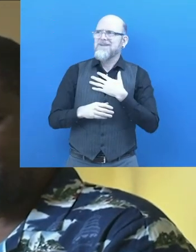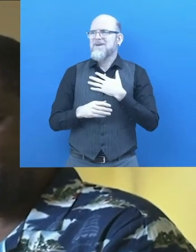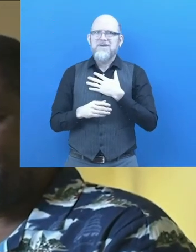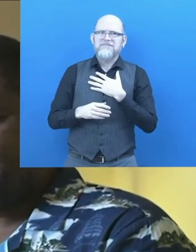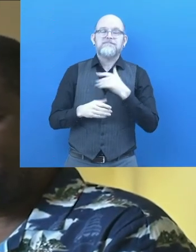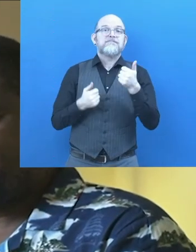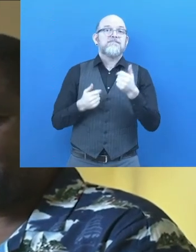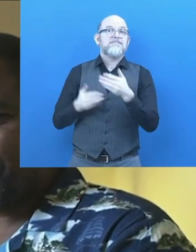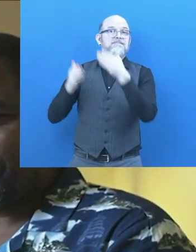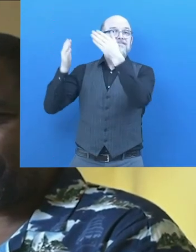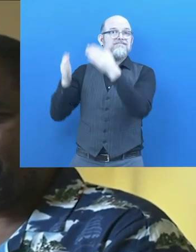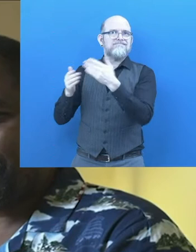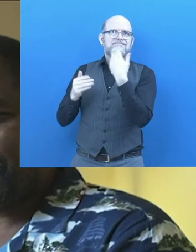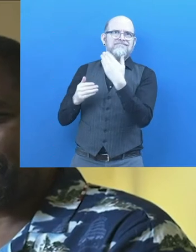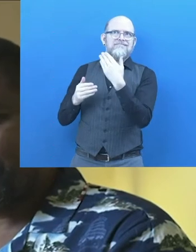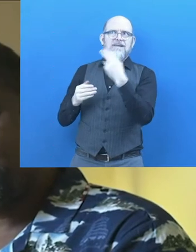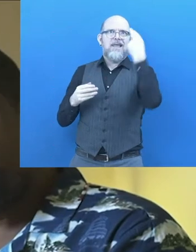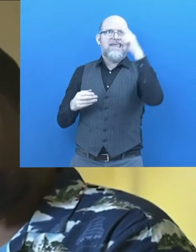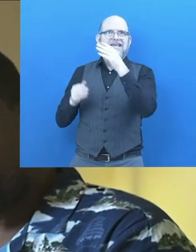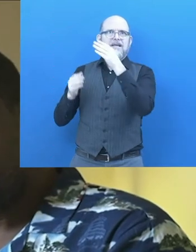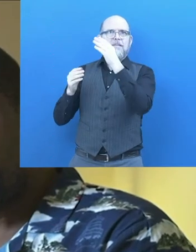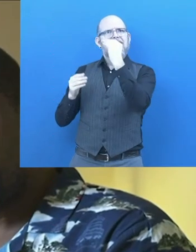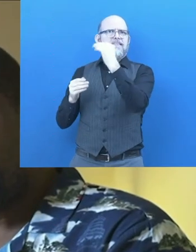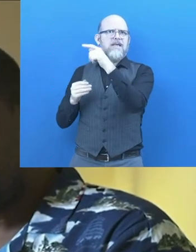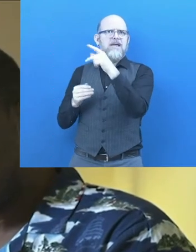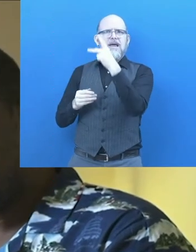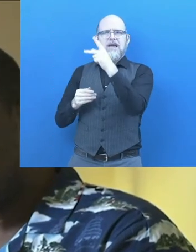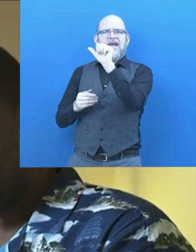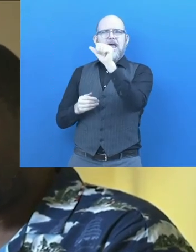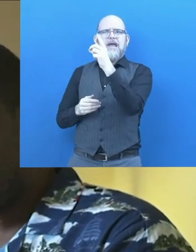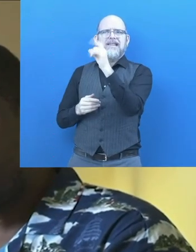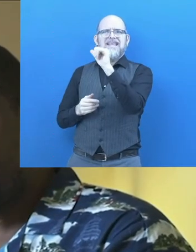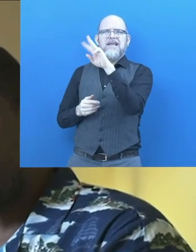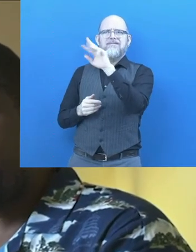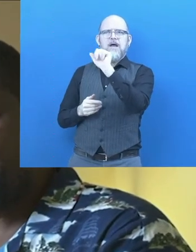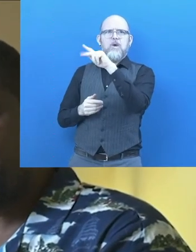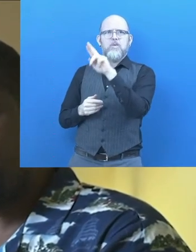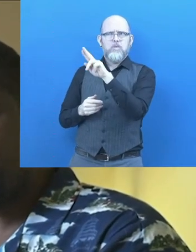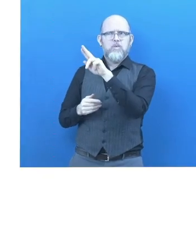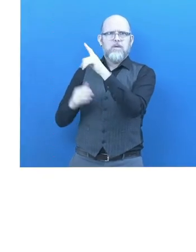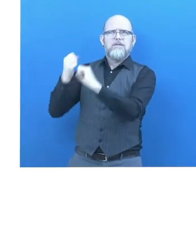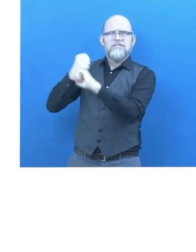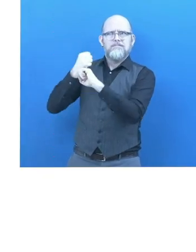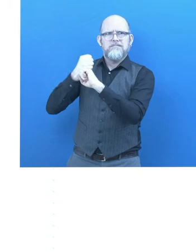but Mr. Kadiwaku has mentored me through, and today I can do a lot of things.